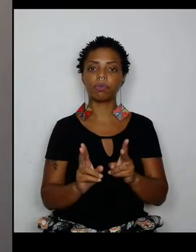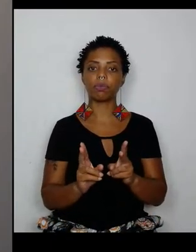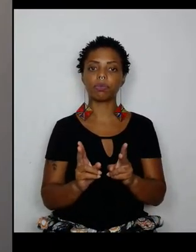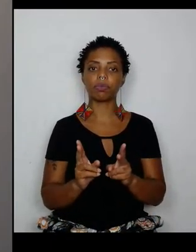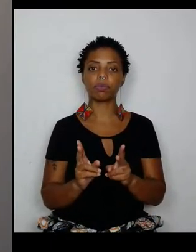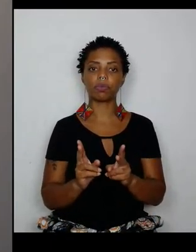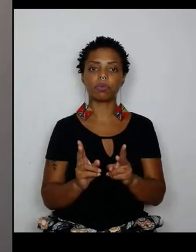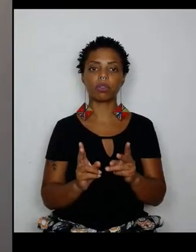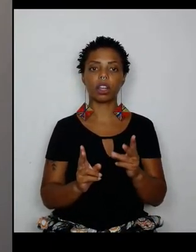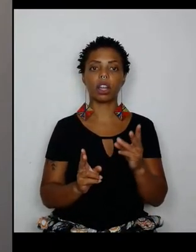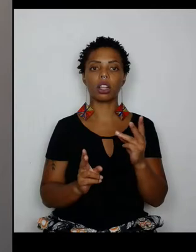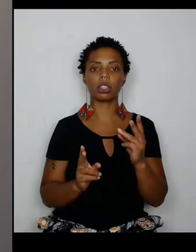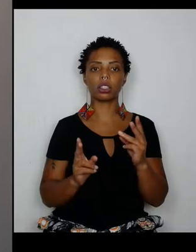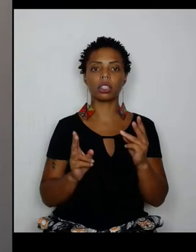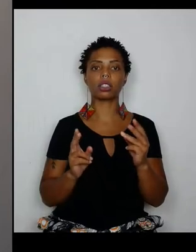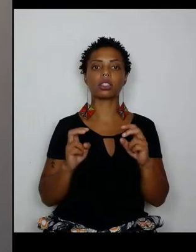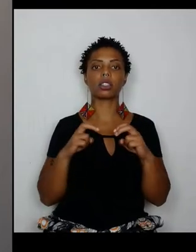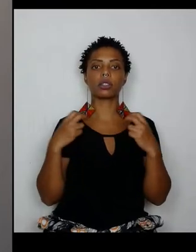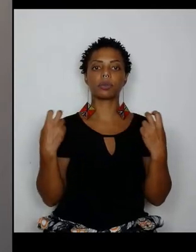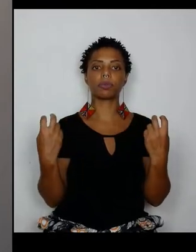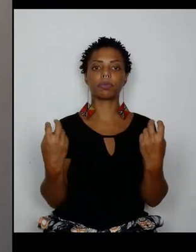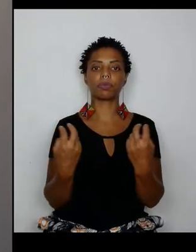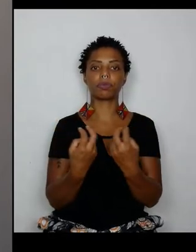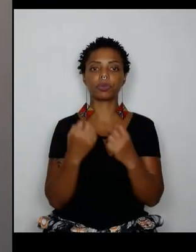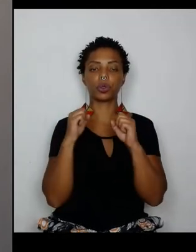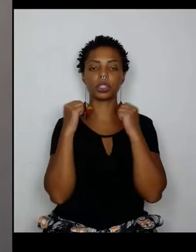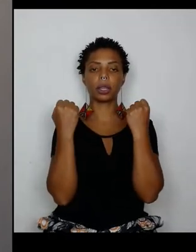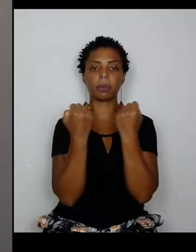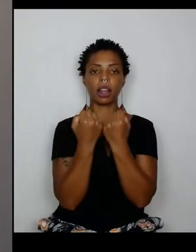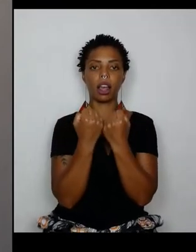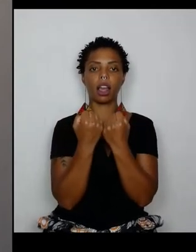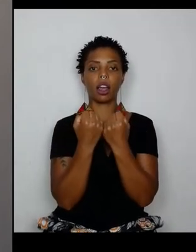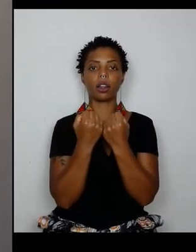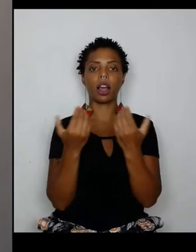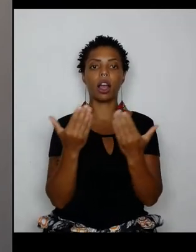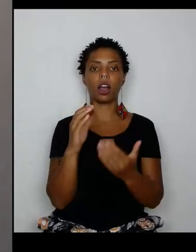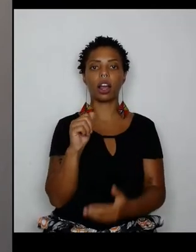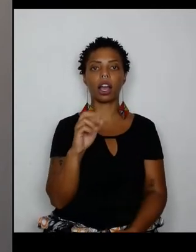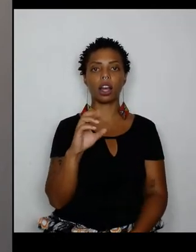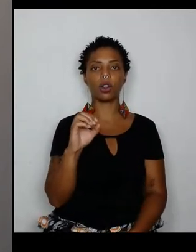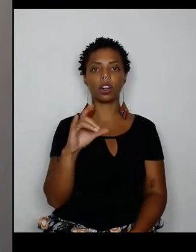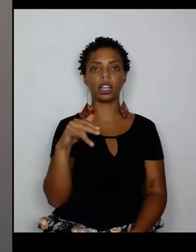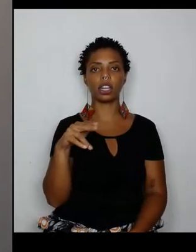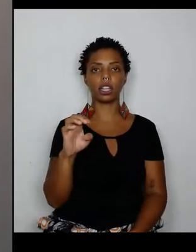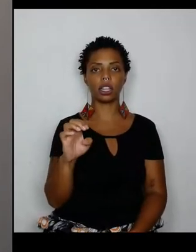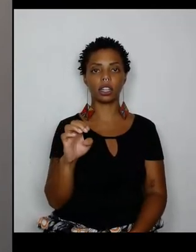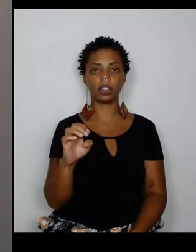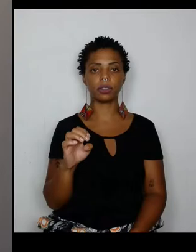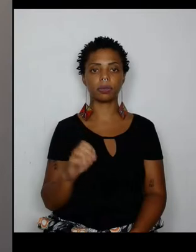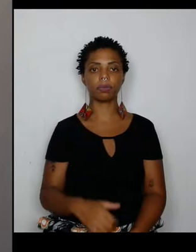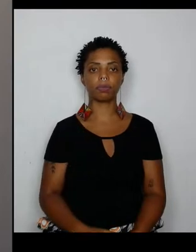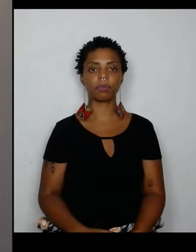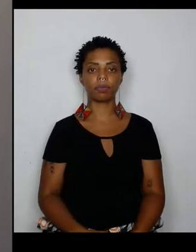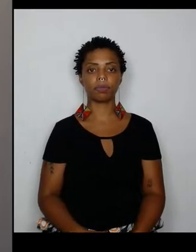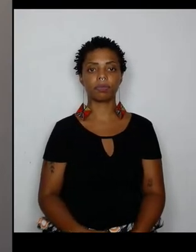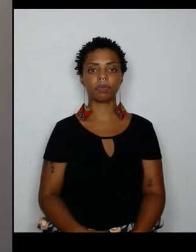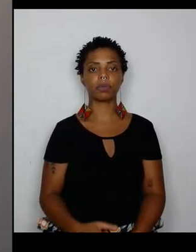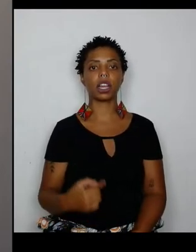moving on we're now going to hear from our next speaker carolyn virko